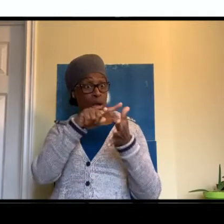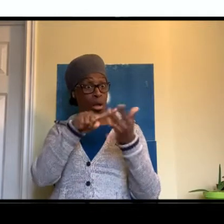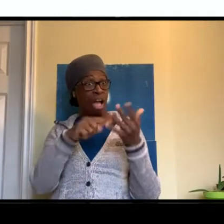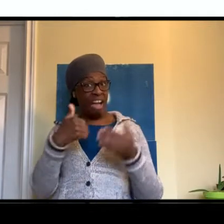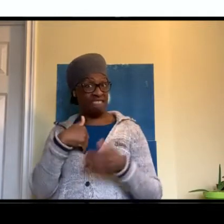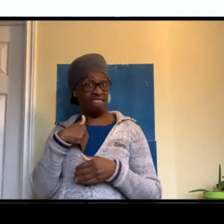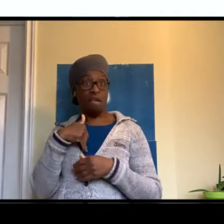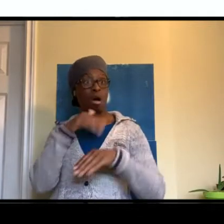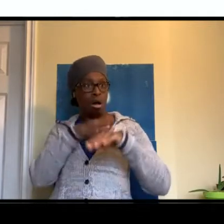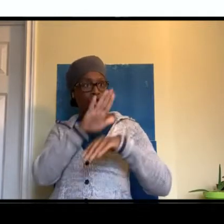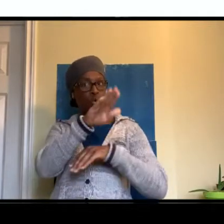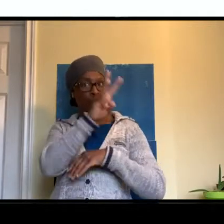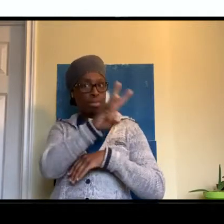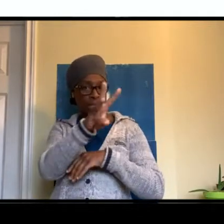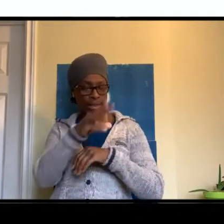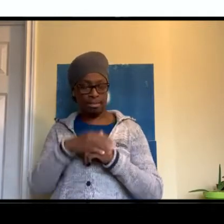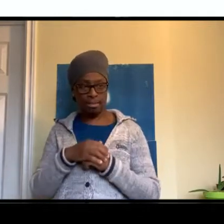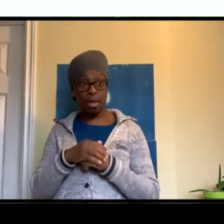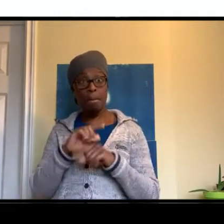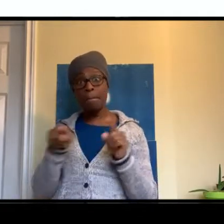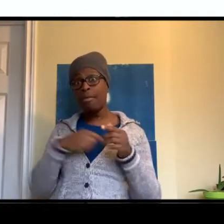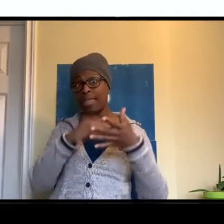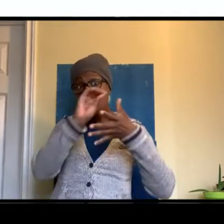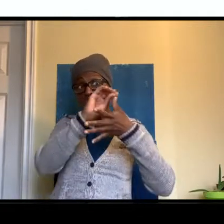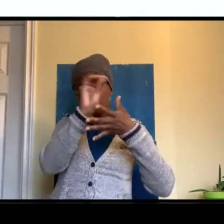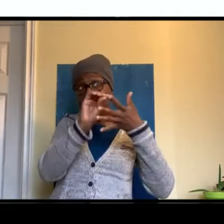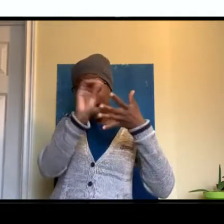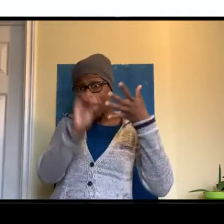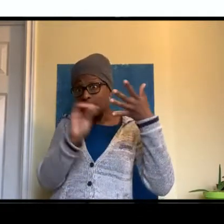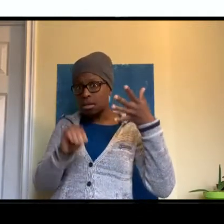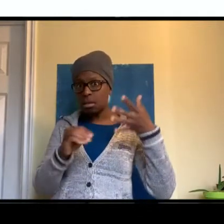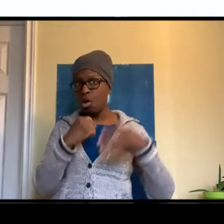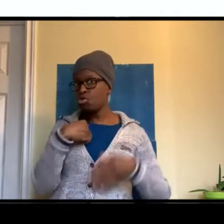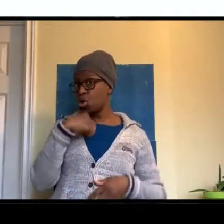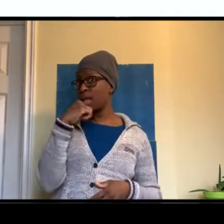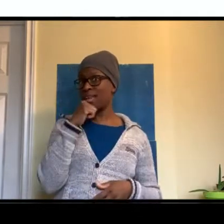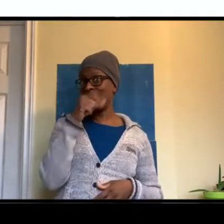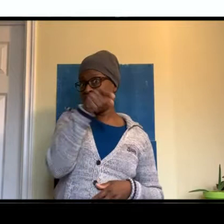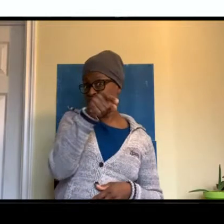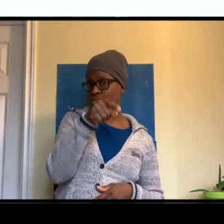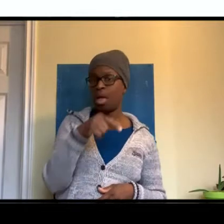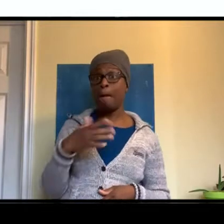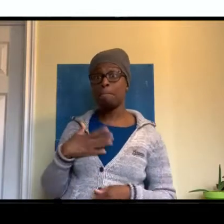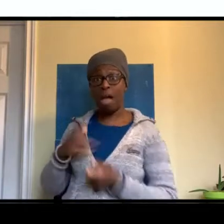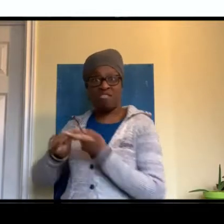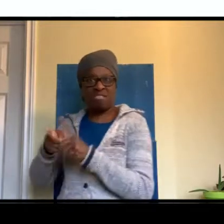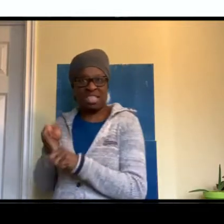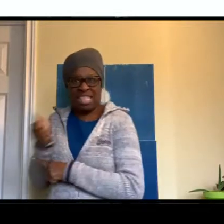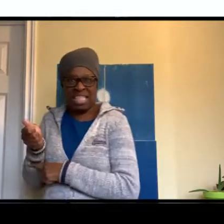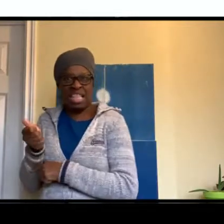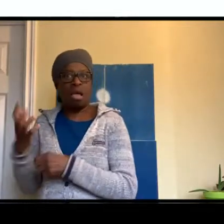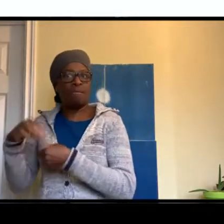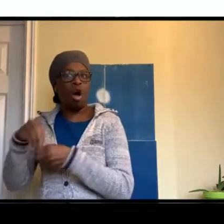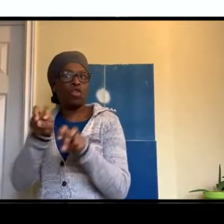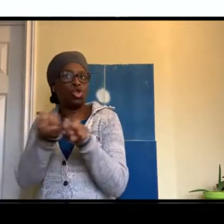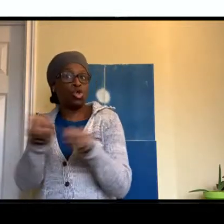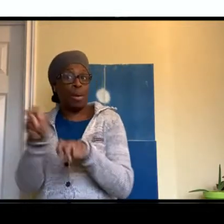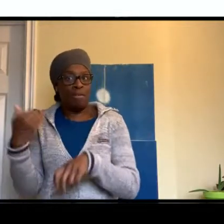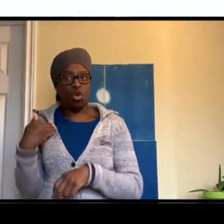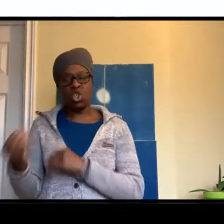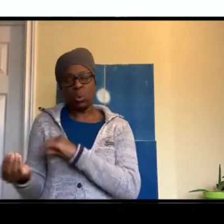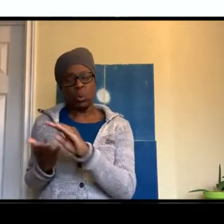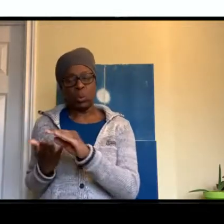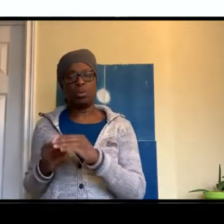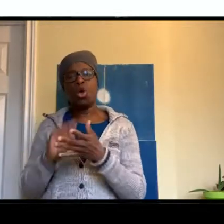juror. So I just think that they're really helpful to know. So for Arts Nova Scotia grants to individuals, the quality